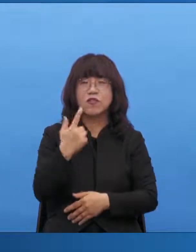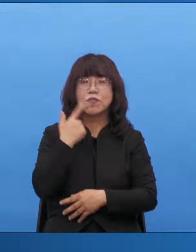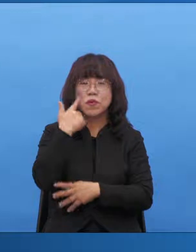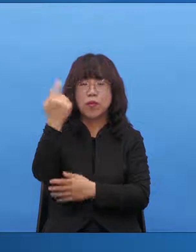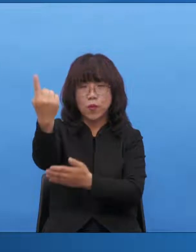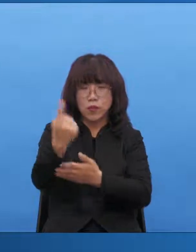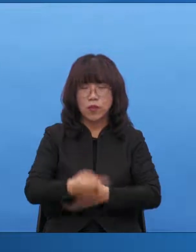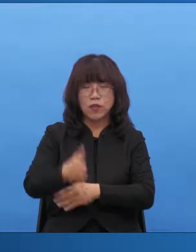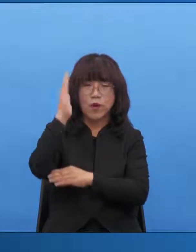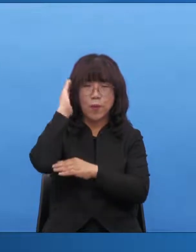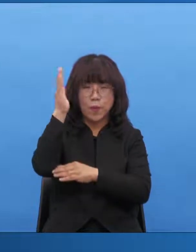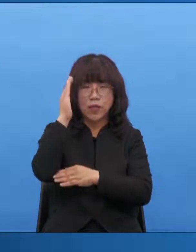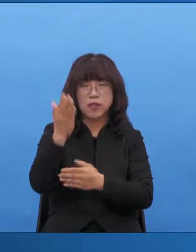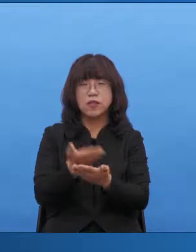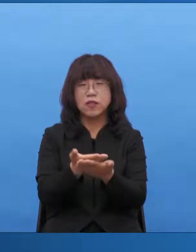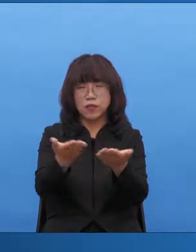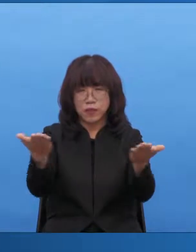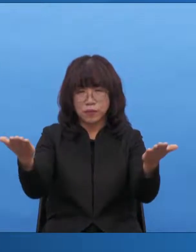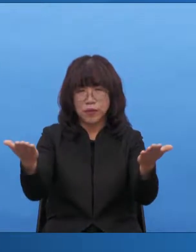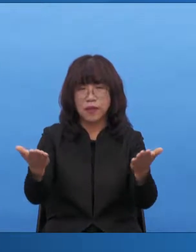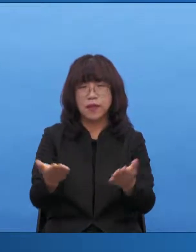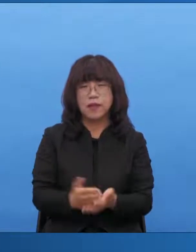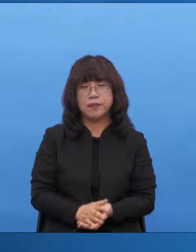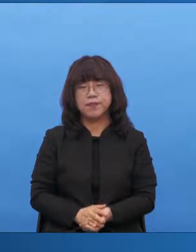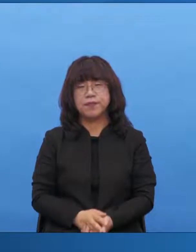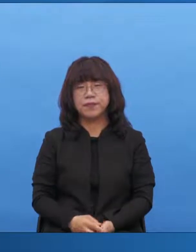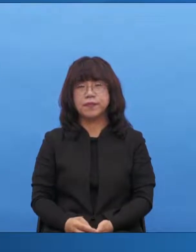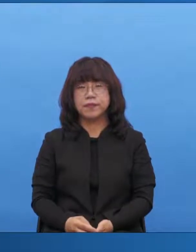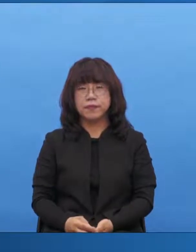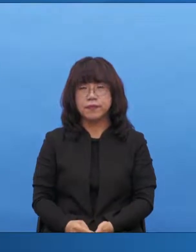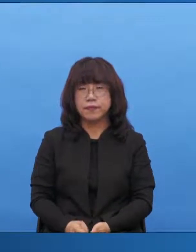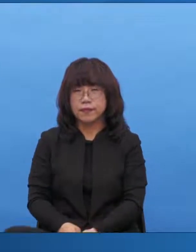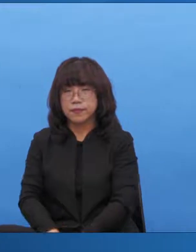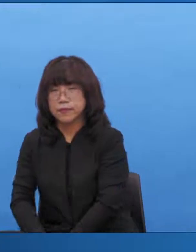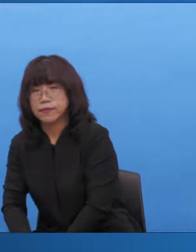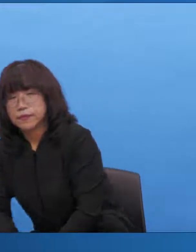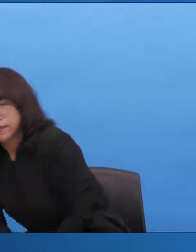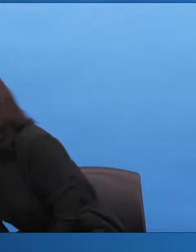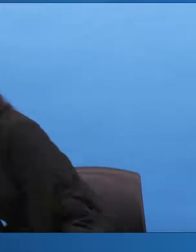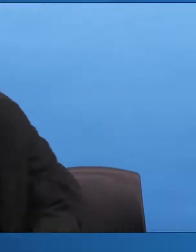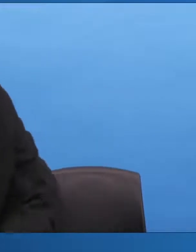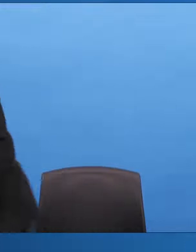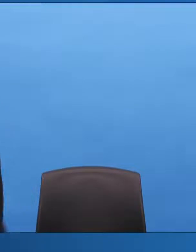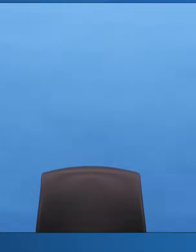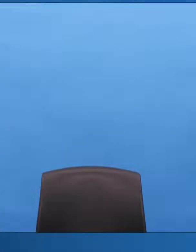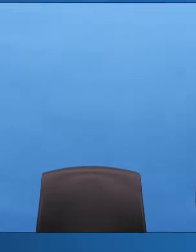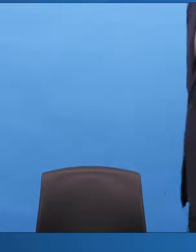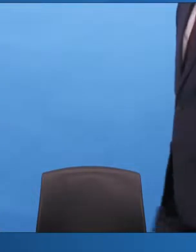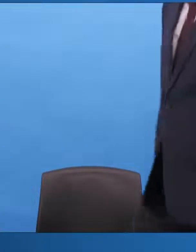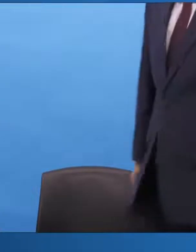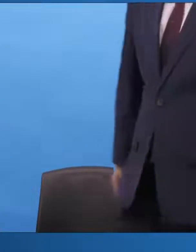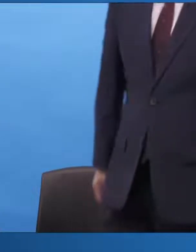pour l'évangélisation mondiale, va nous donner le message de kit de la journée des ruminants.